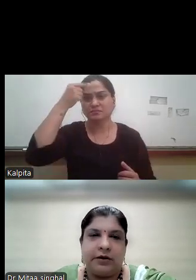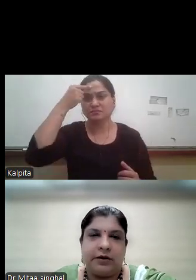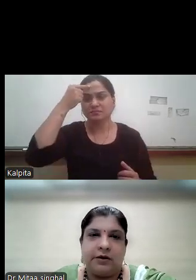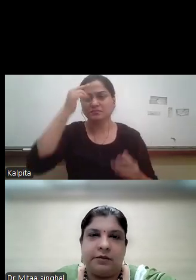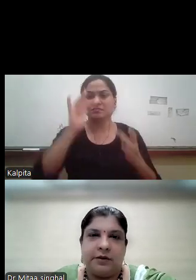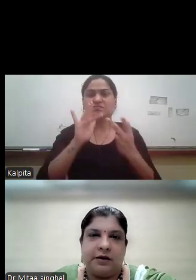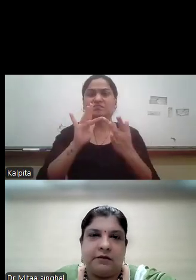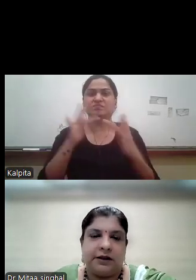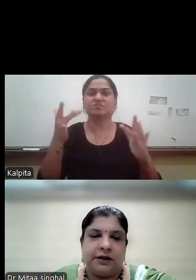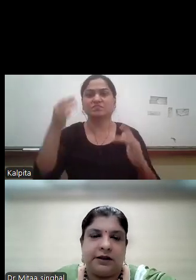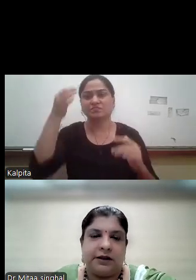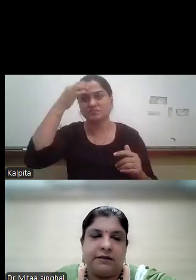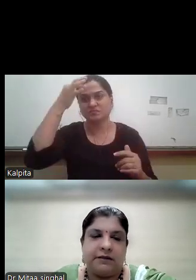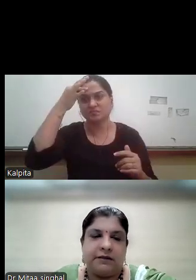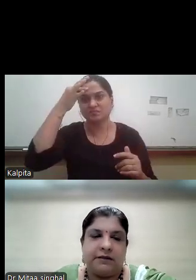issue. 1 second.